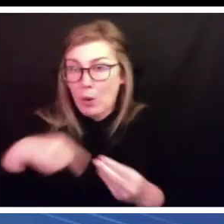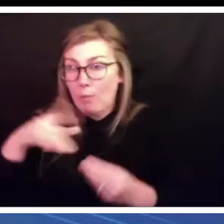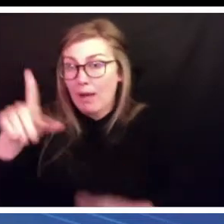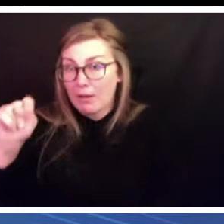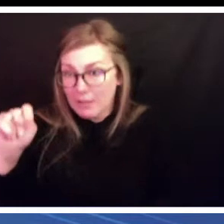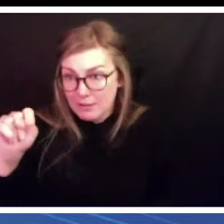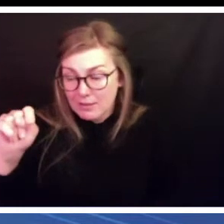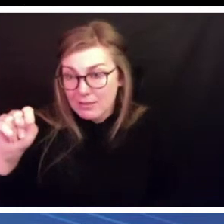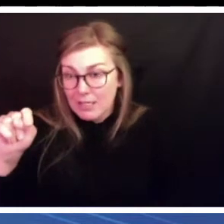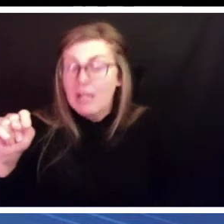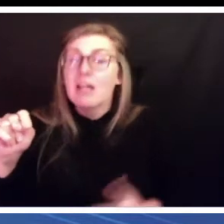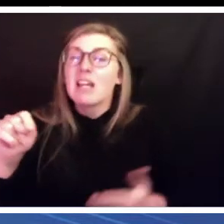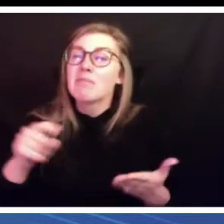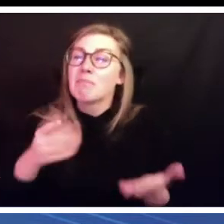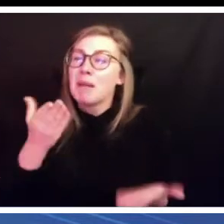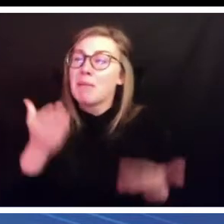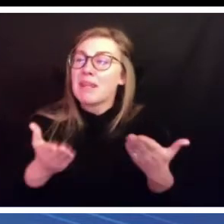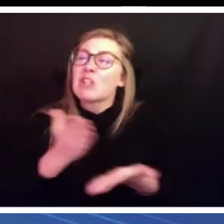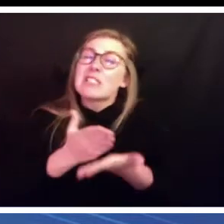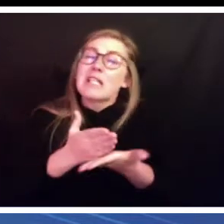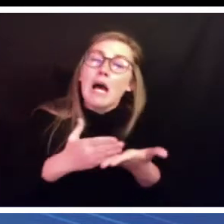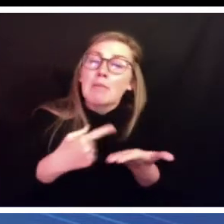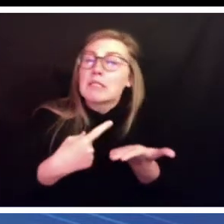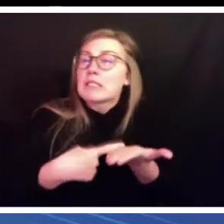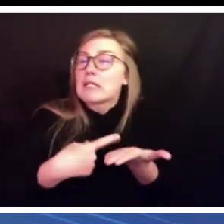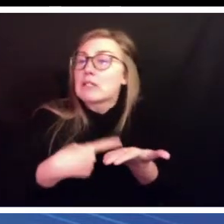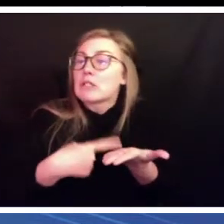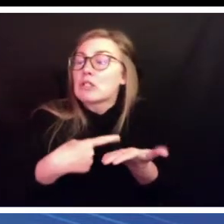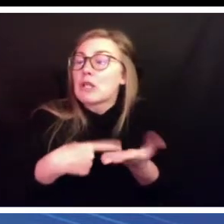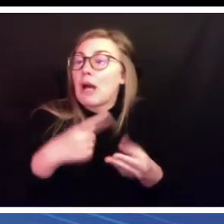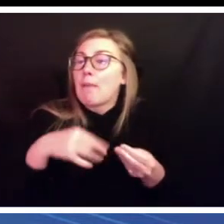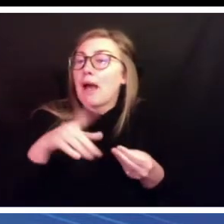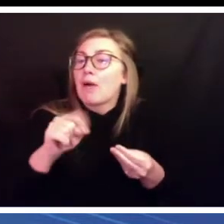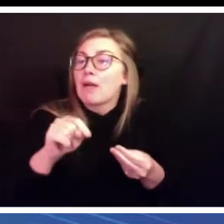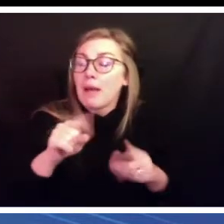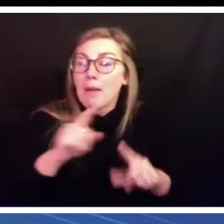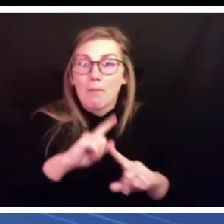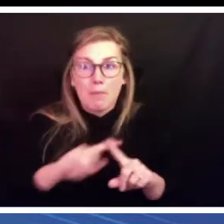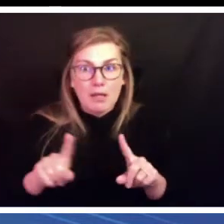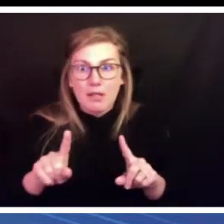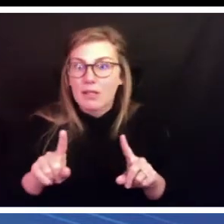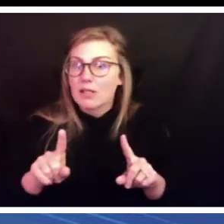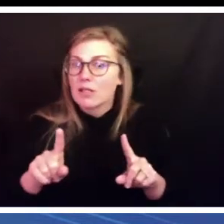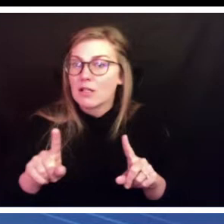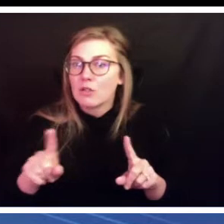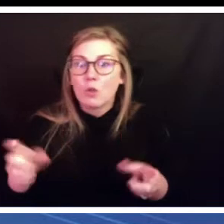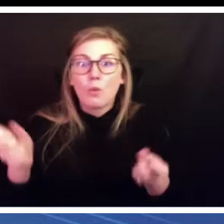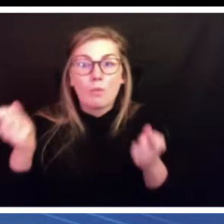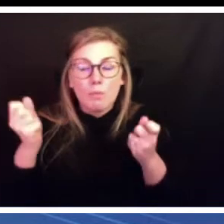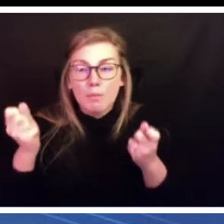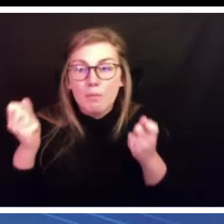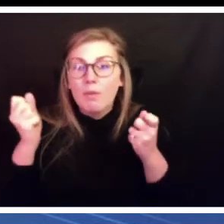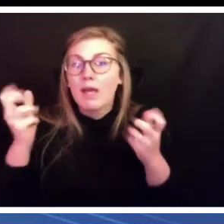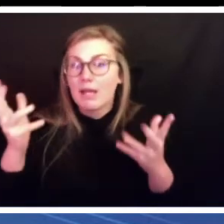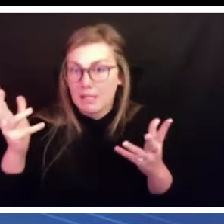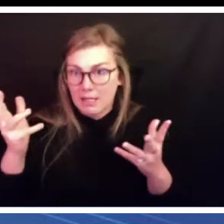maybe filmmakers. There's still an enormous percentage, even in the entertainment field, in the directing field, in the producing field, in the post-production field,